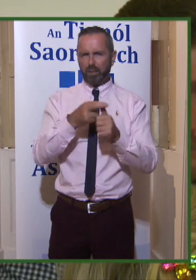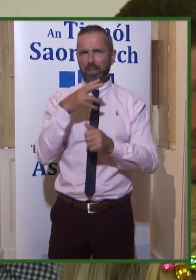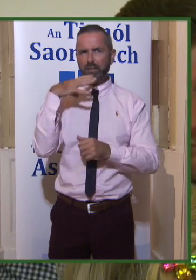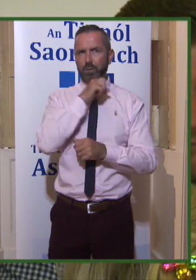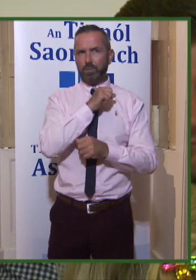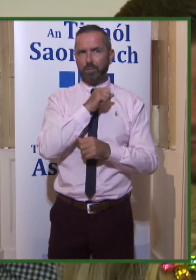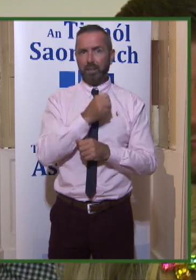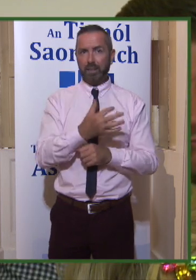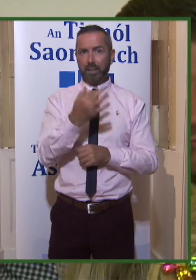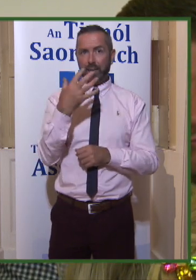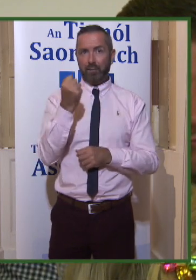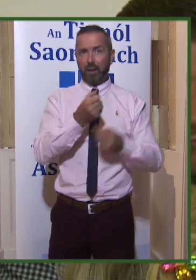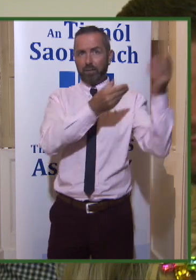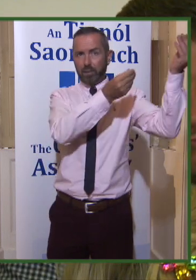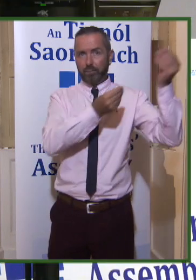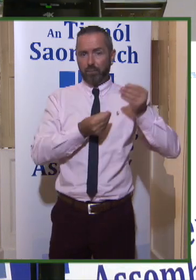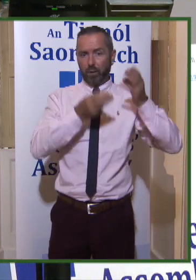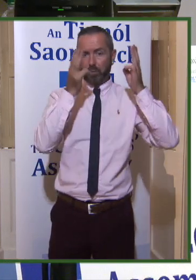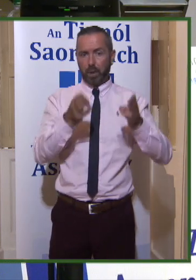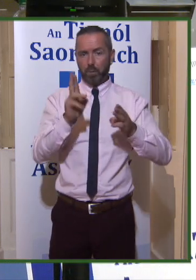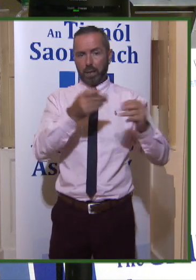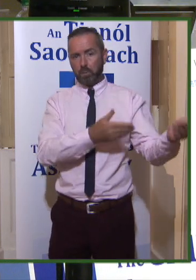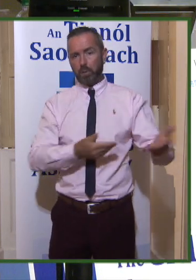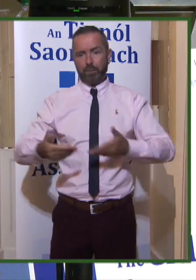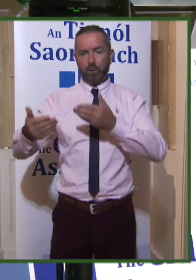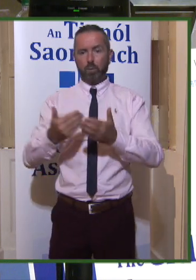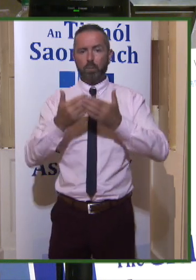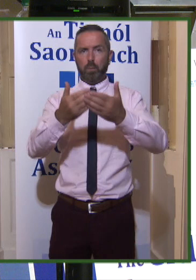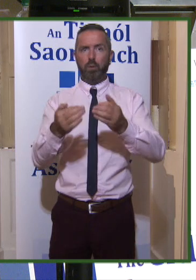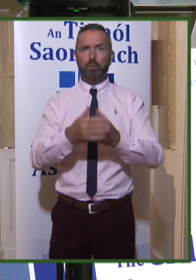has devolved powers, that he can bring forward policy proposals?